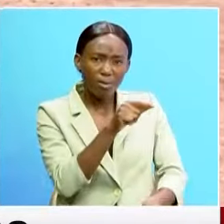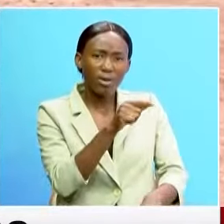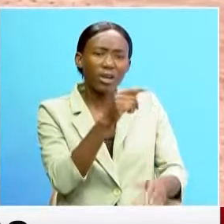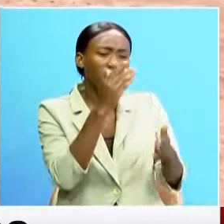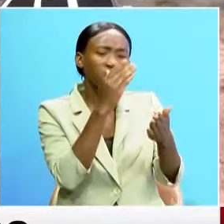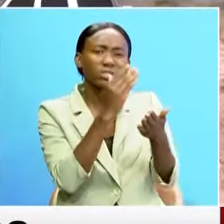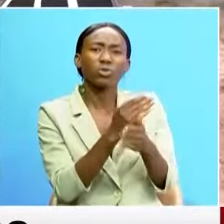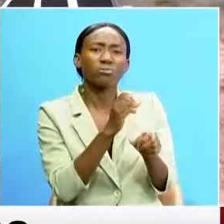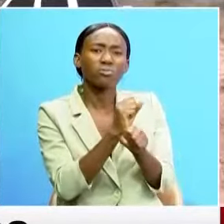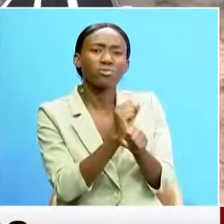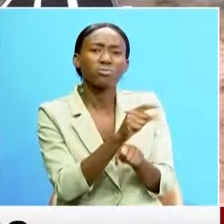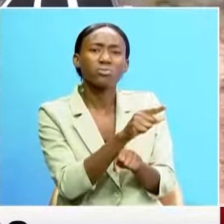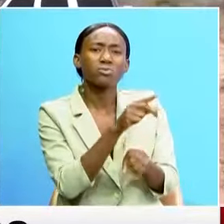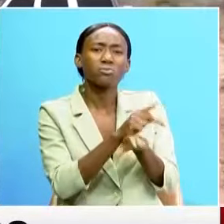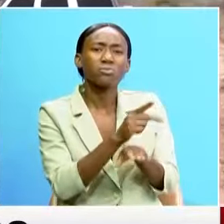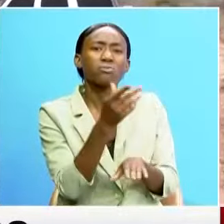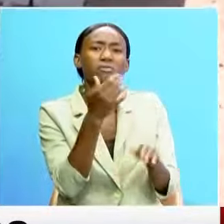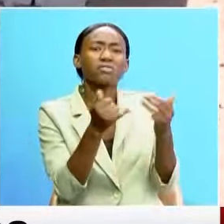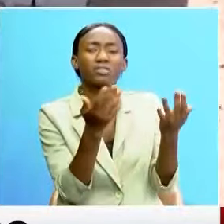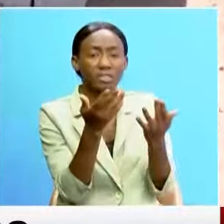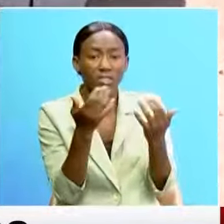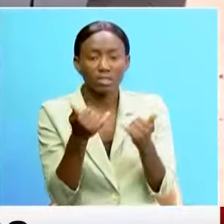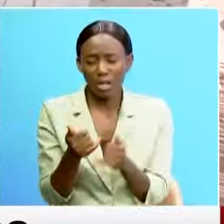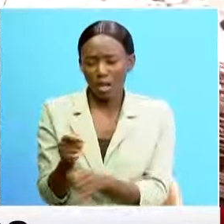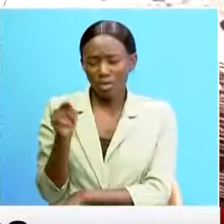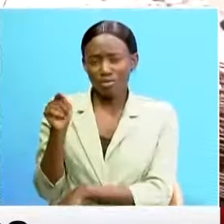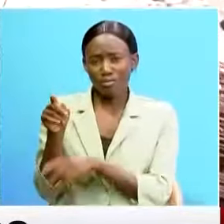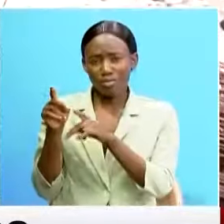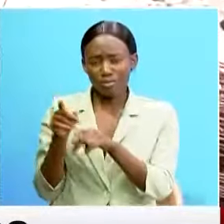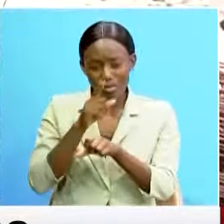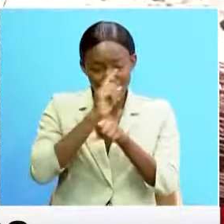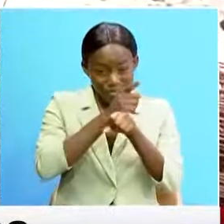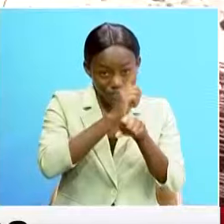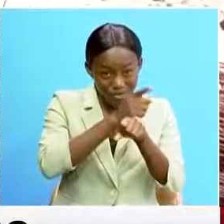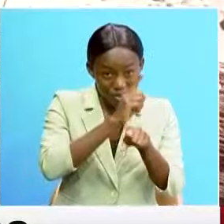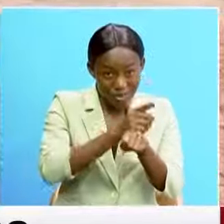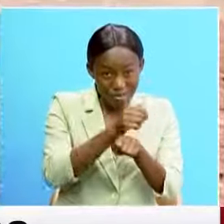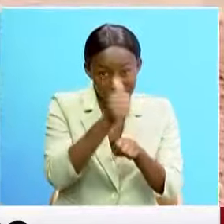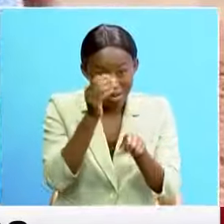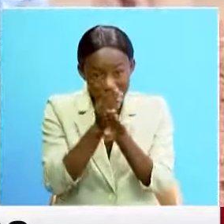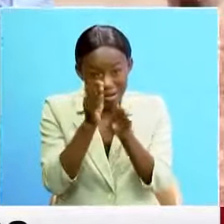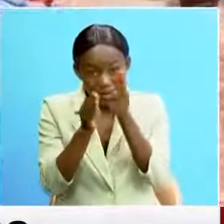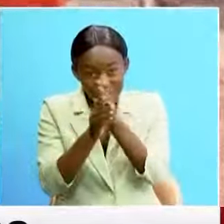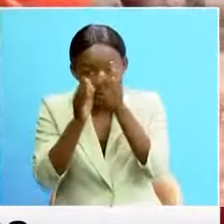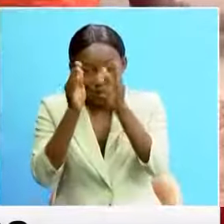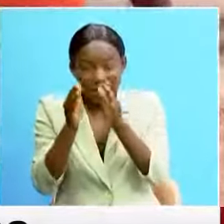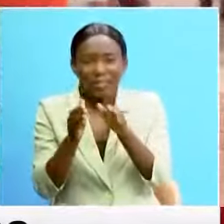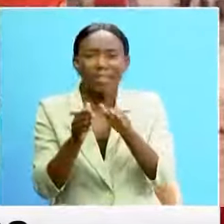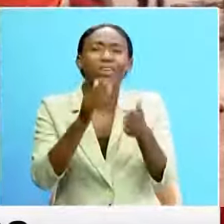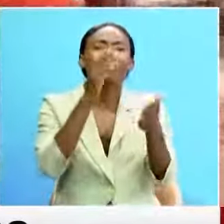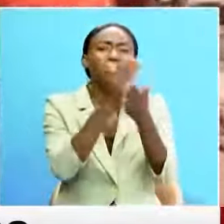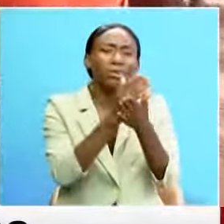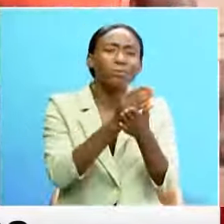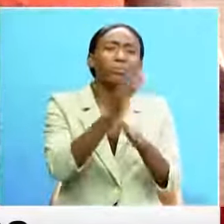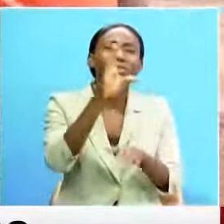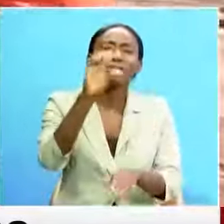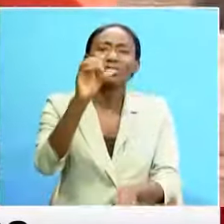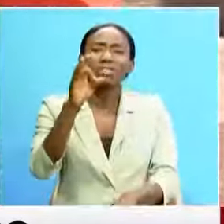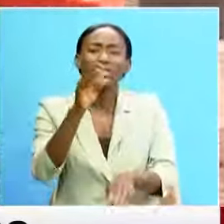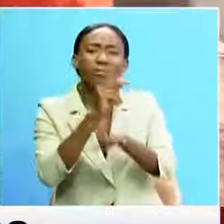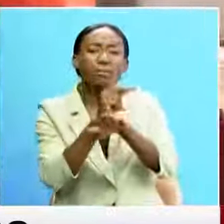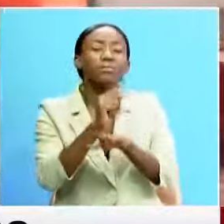stalled. He has warned contractors who are abandoning CDF projects, saying